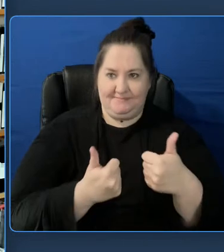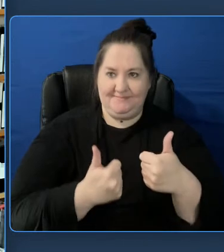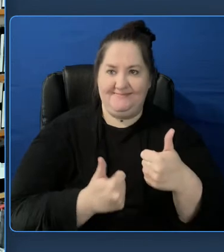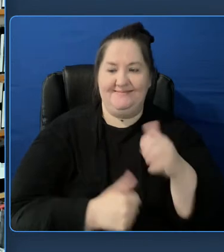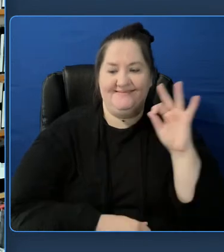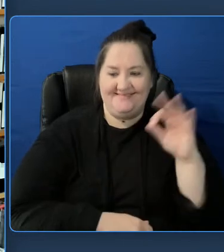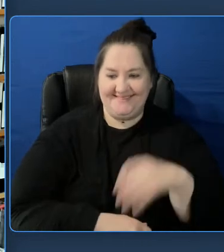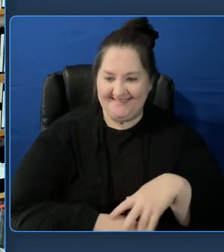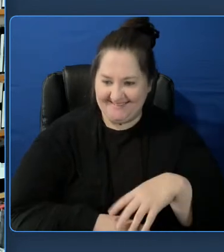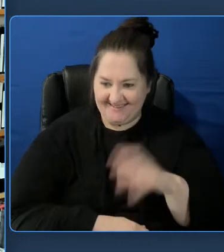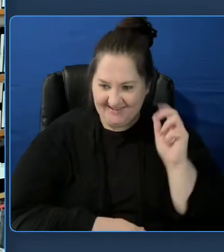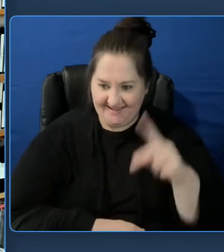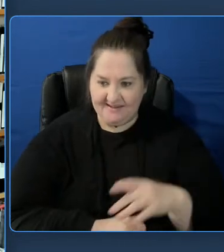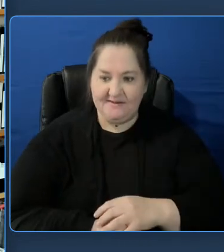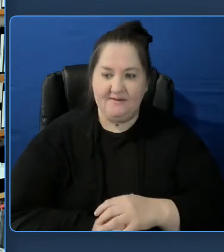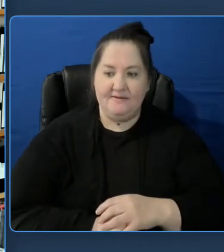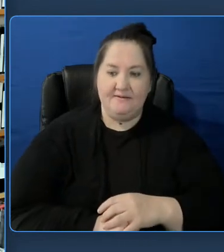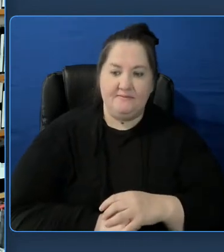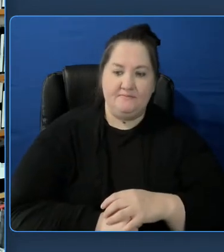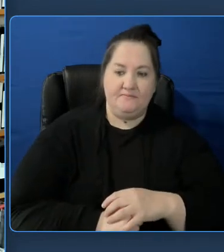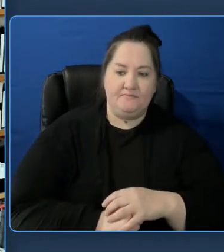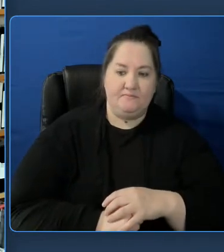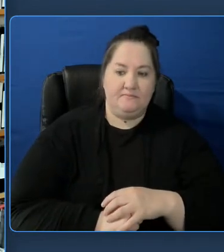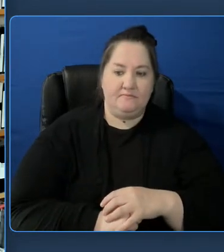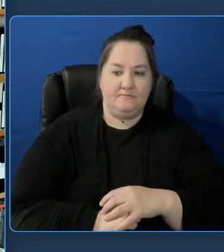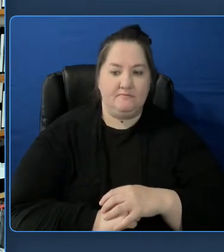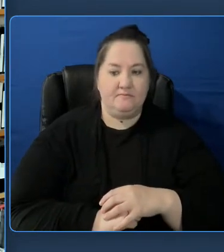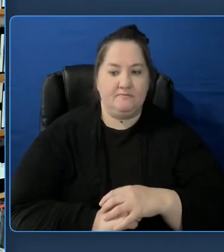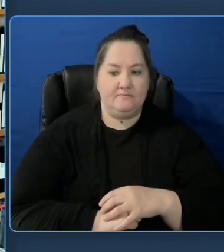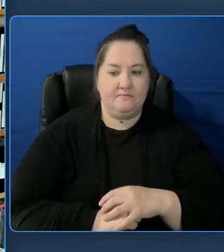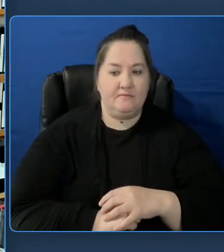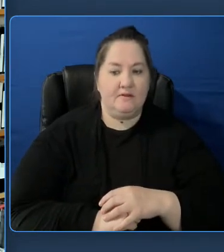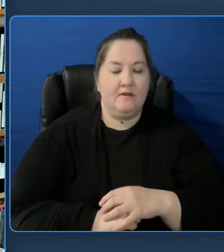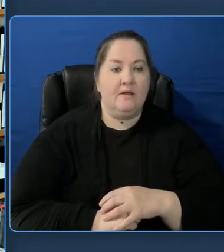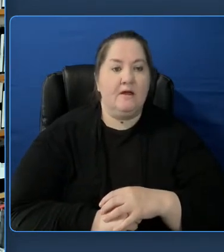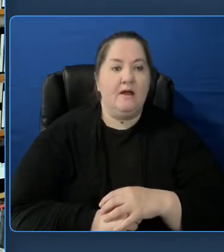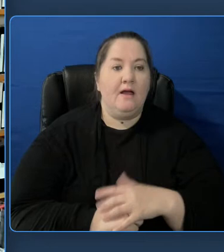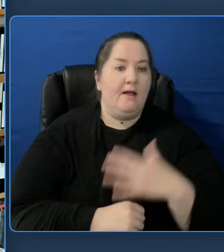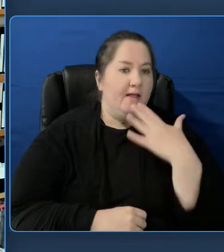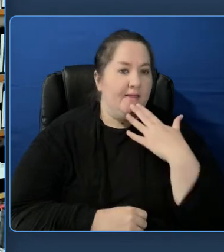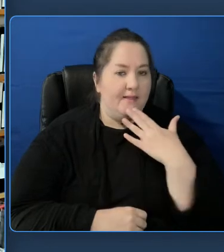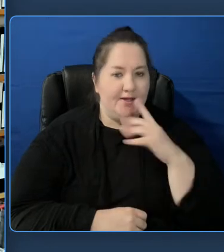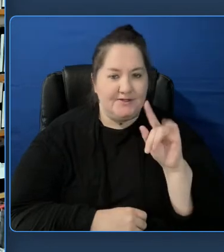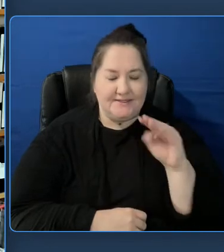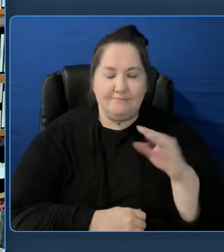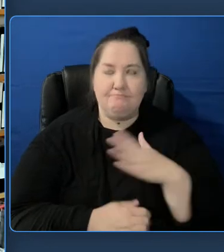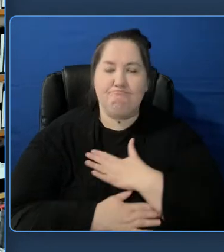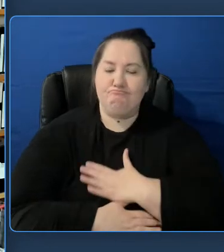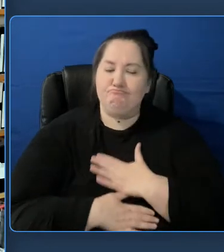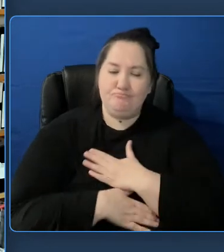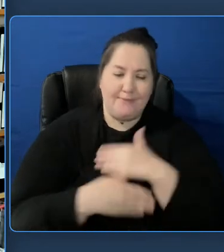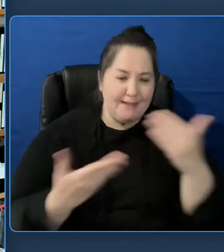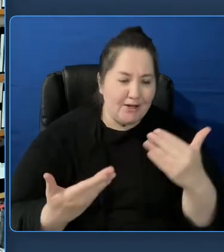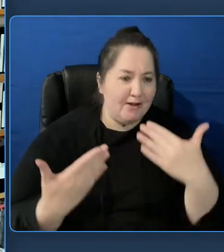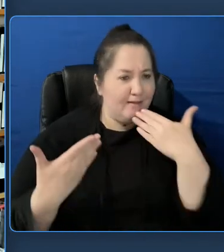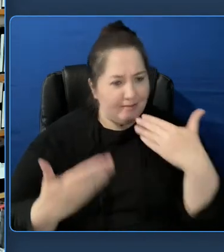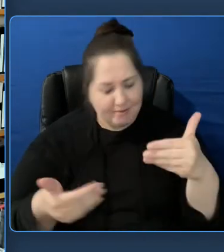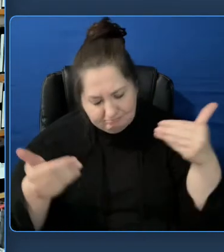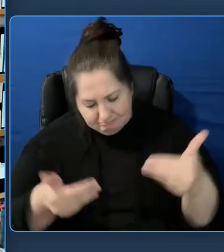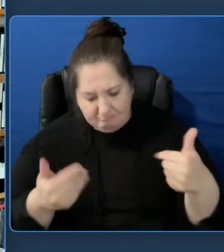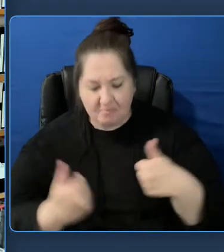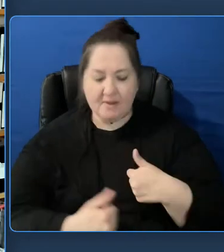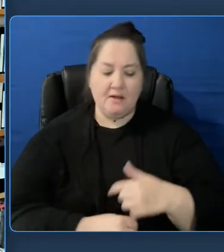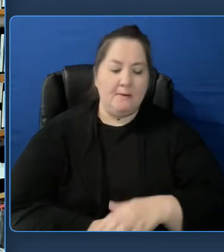There you go. Look at that. Sorry about that. Thank you, Tim. It's a pleasure to be here. Thanks for inviting